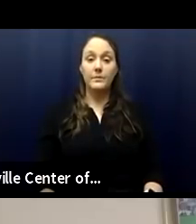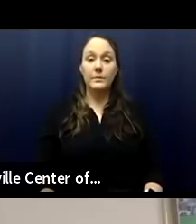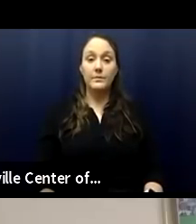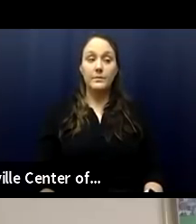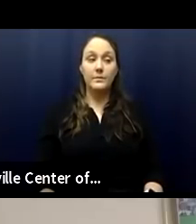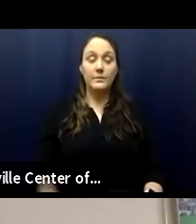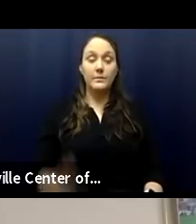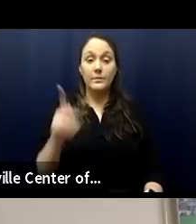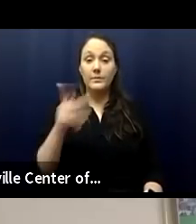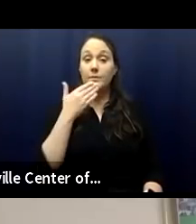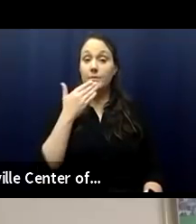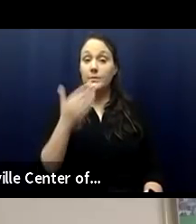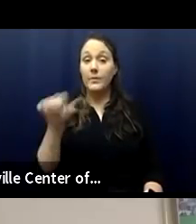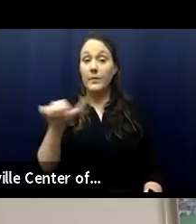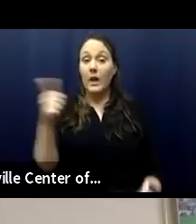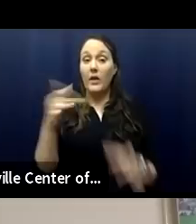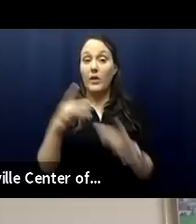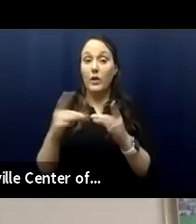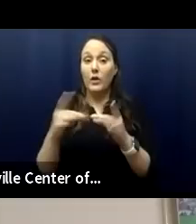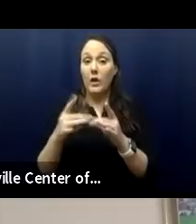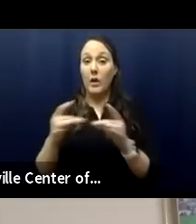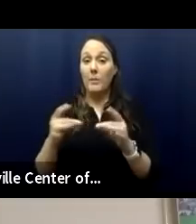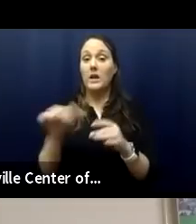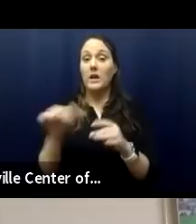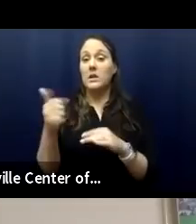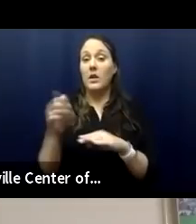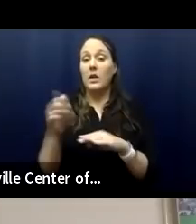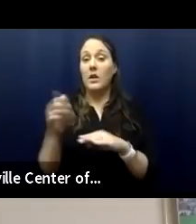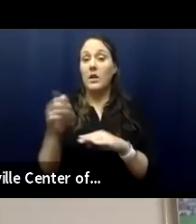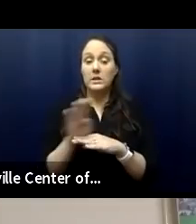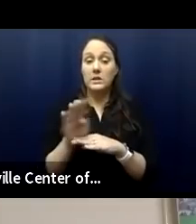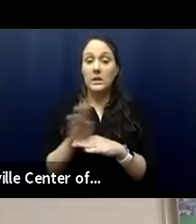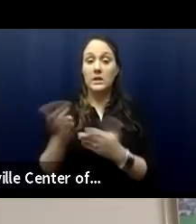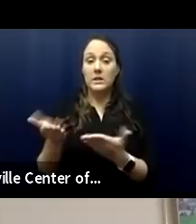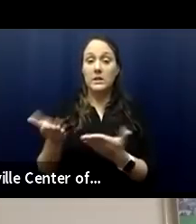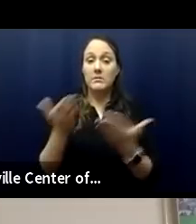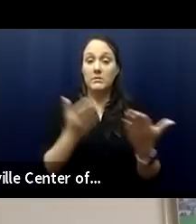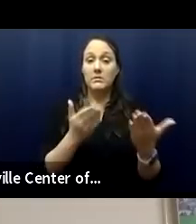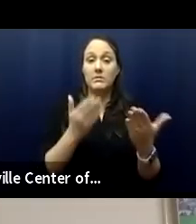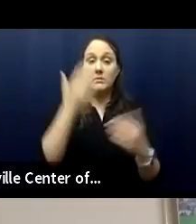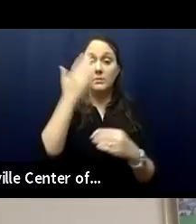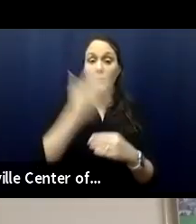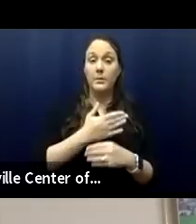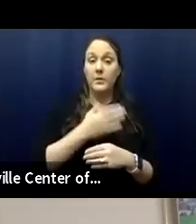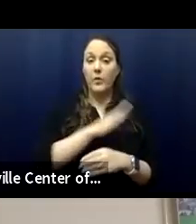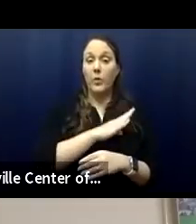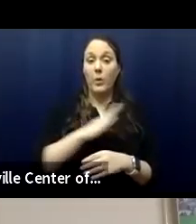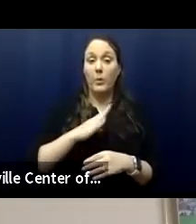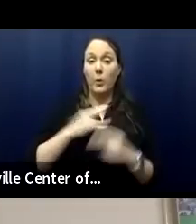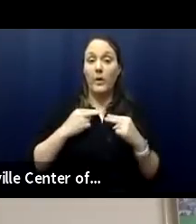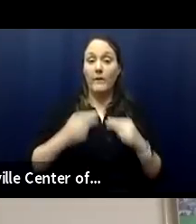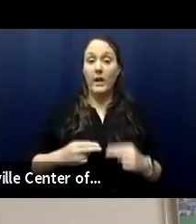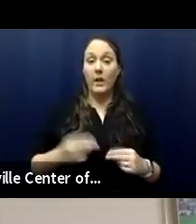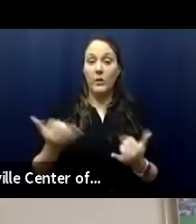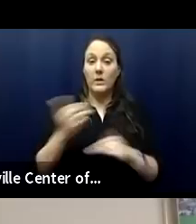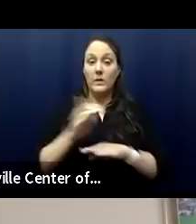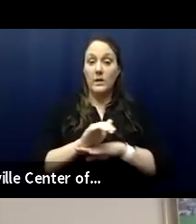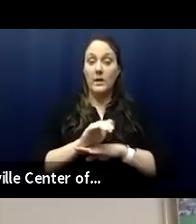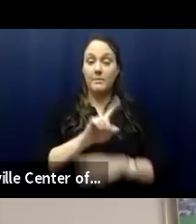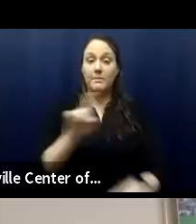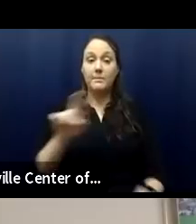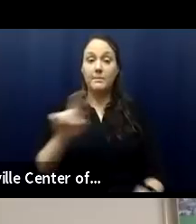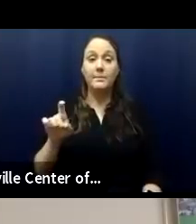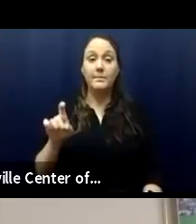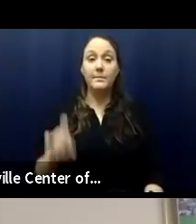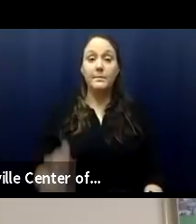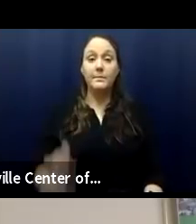Thank you. Any other comments, any other business to come before the Board of Health this evening?